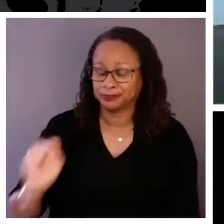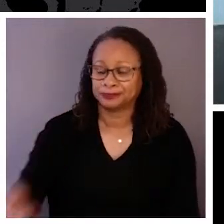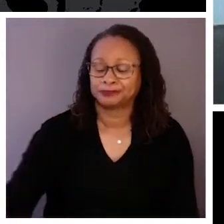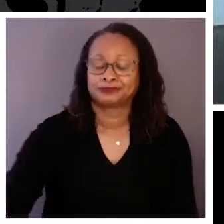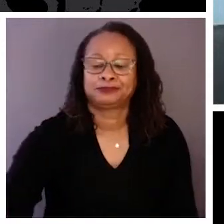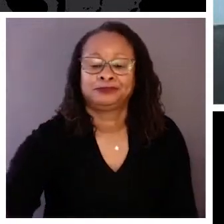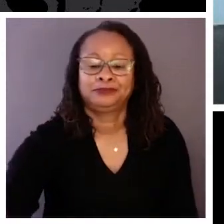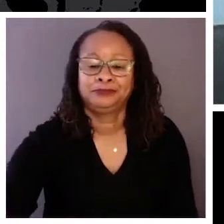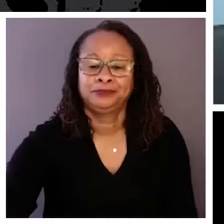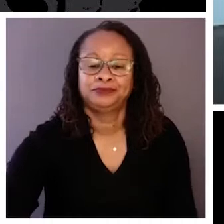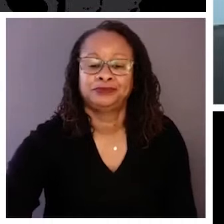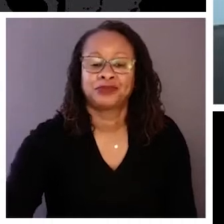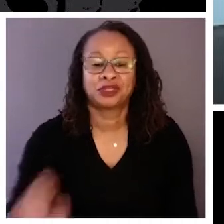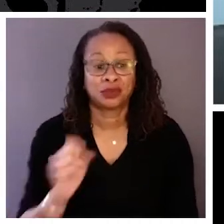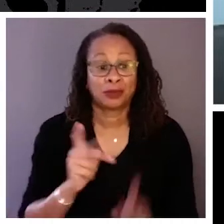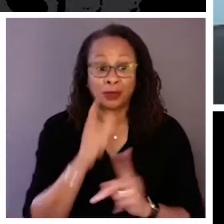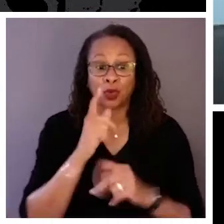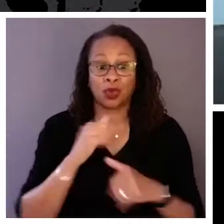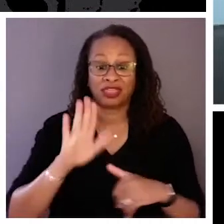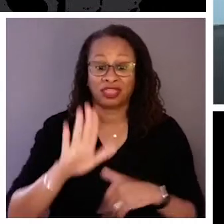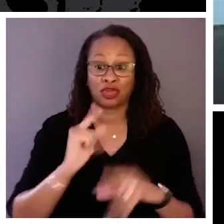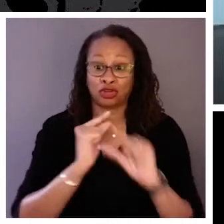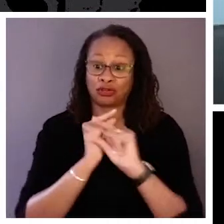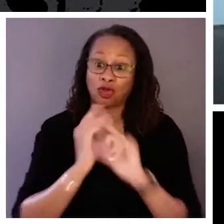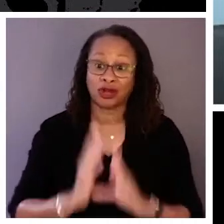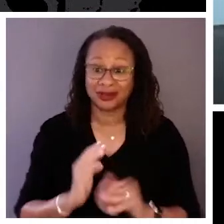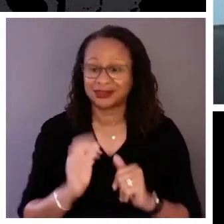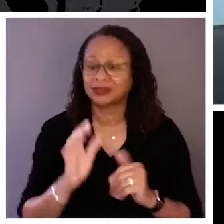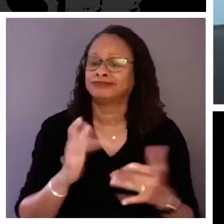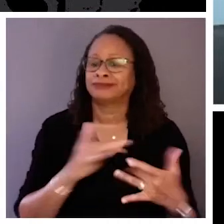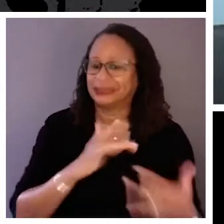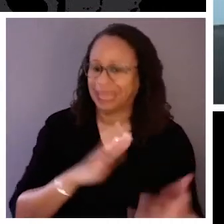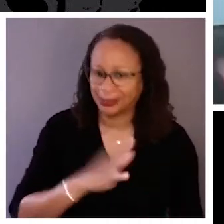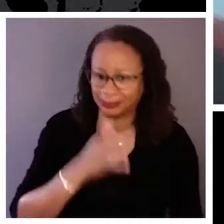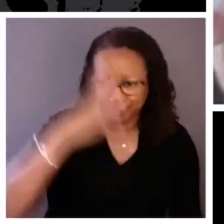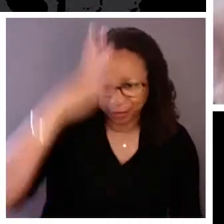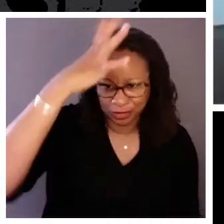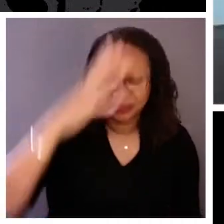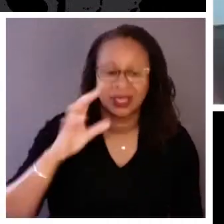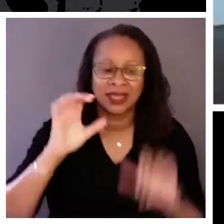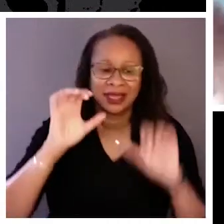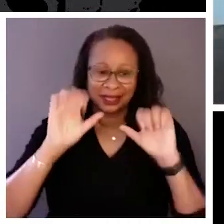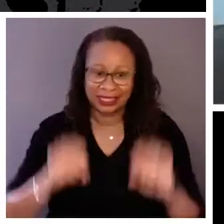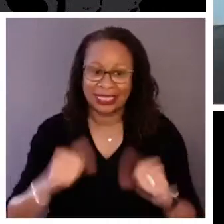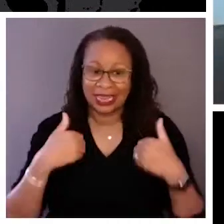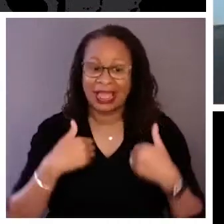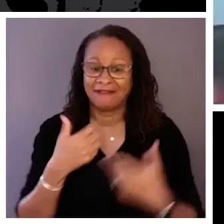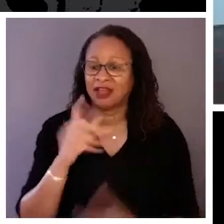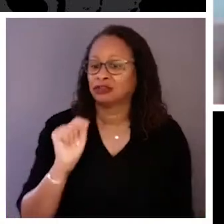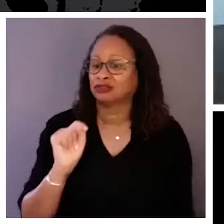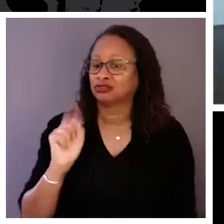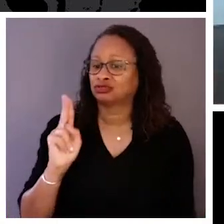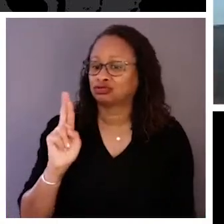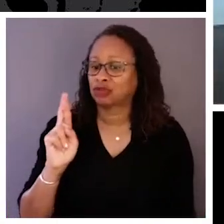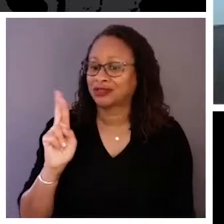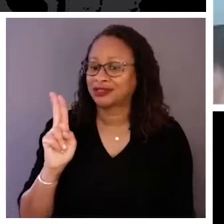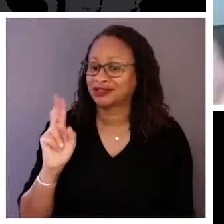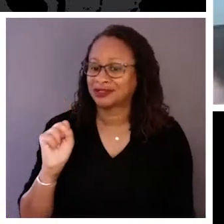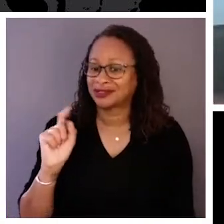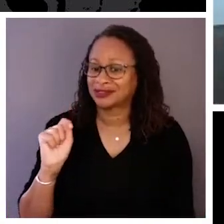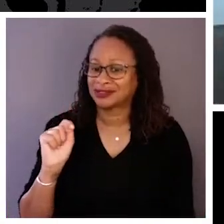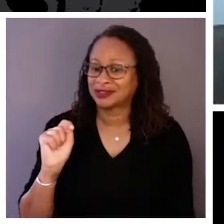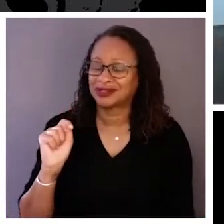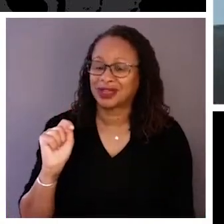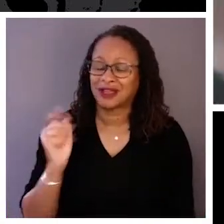who were their guardians, usually their parents, could have a trust fund for them so that money would not